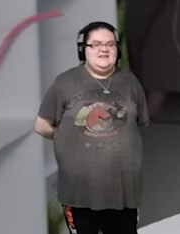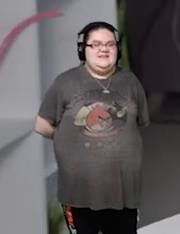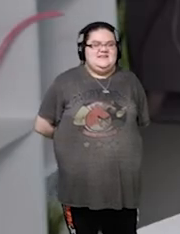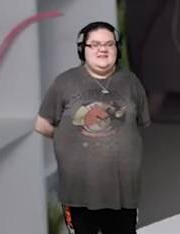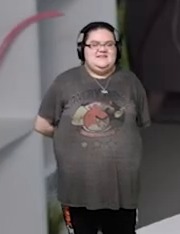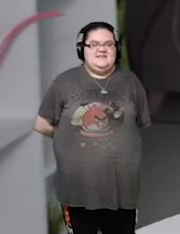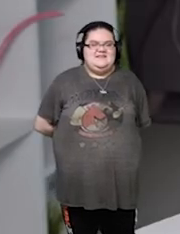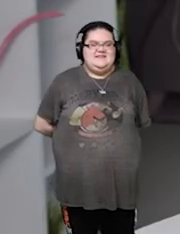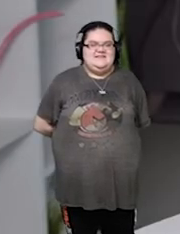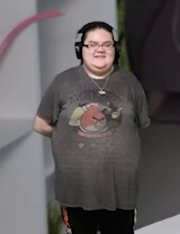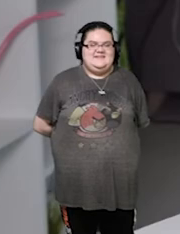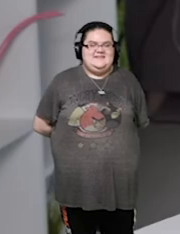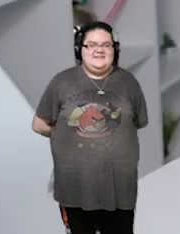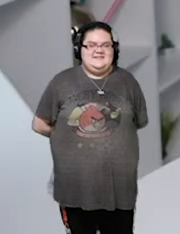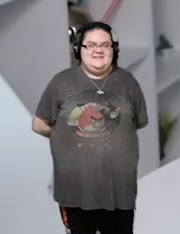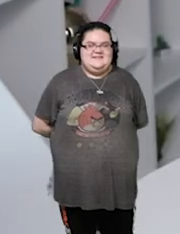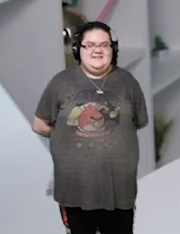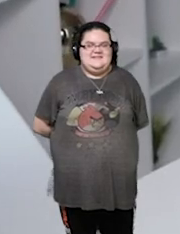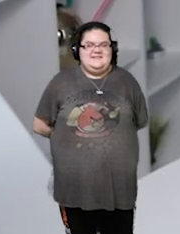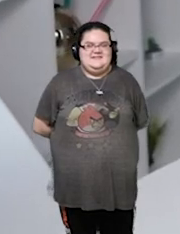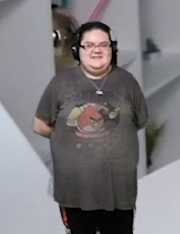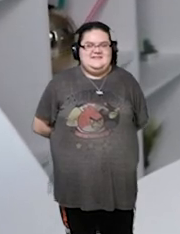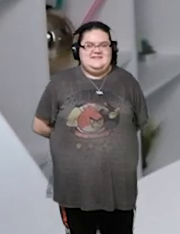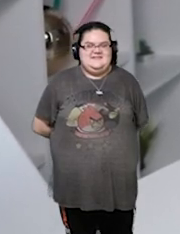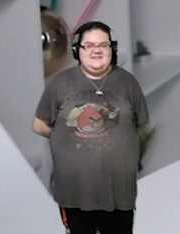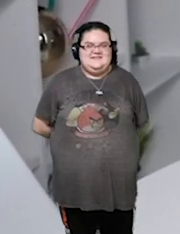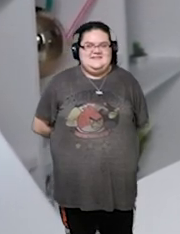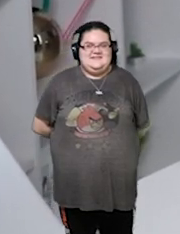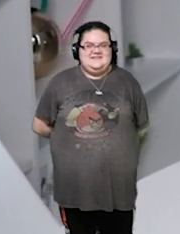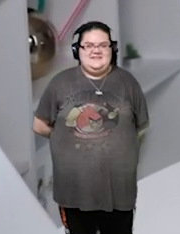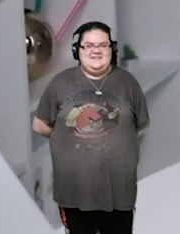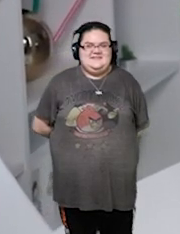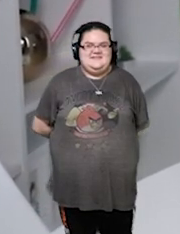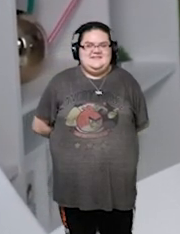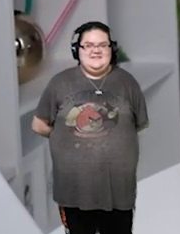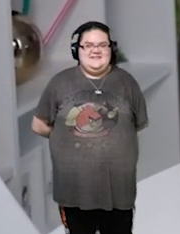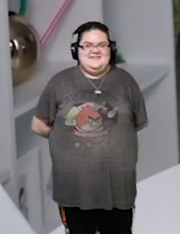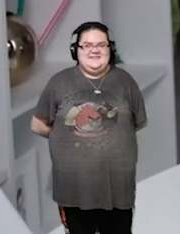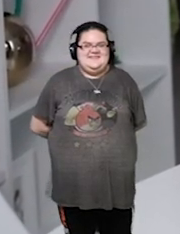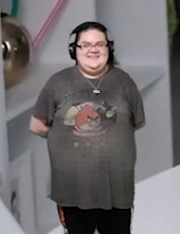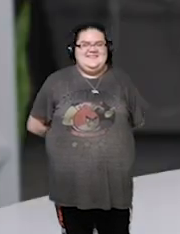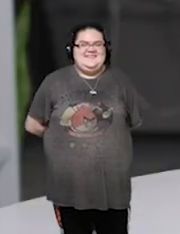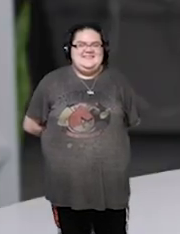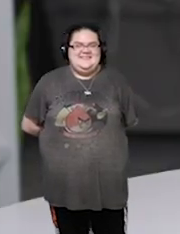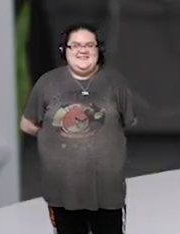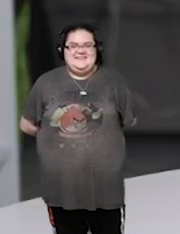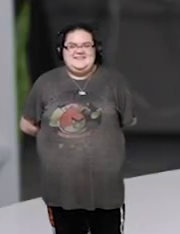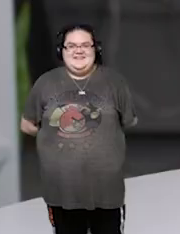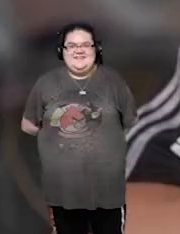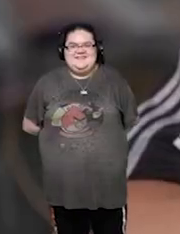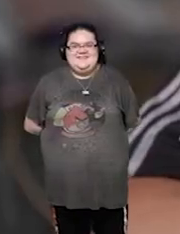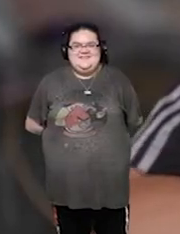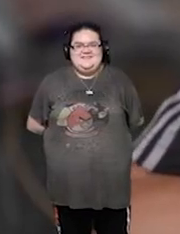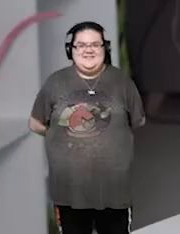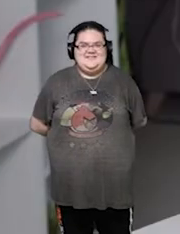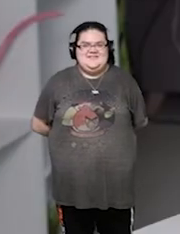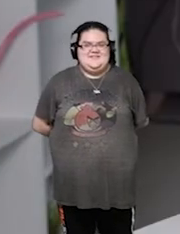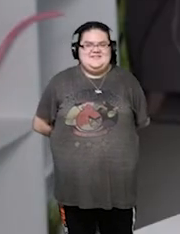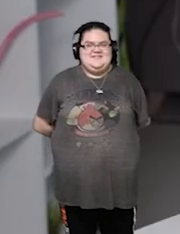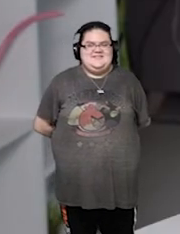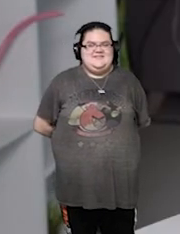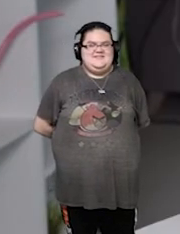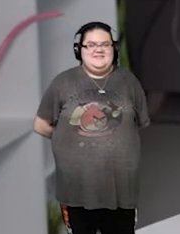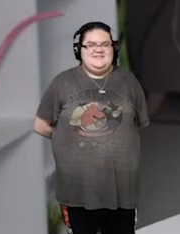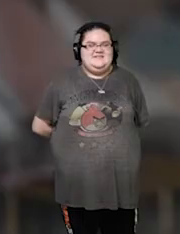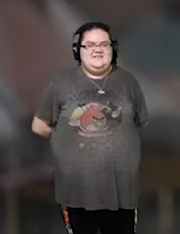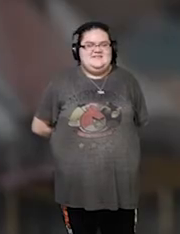There's lube on my container. Look, it doesn't move. My hands have no grip. It's just liquid. I'm a bad boy. Oh, I don't.